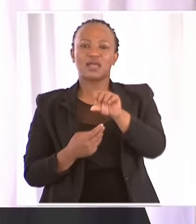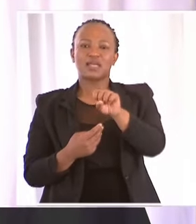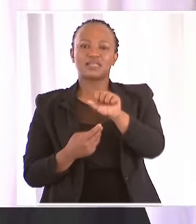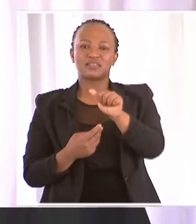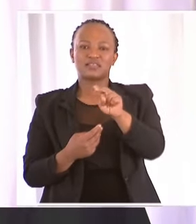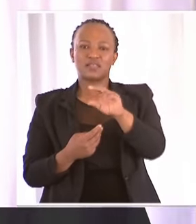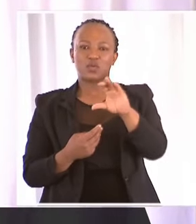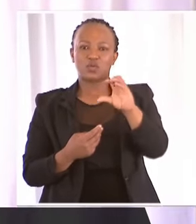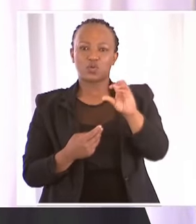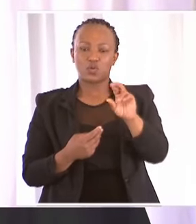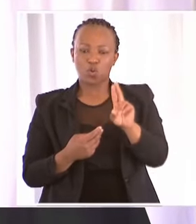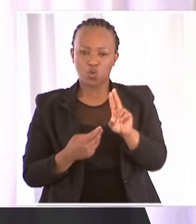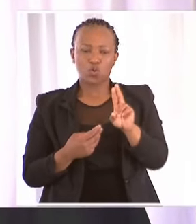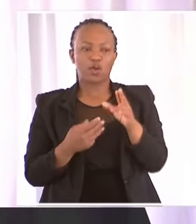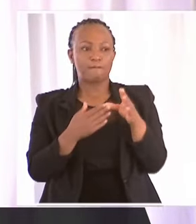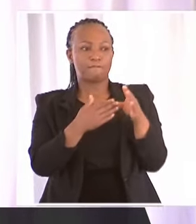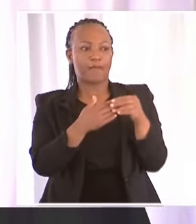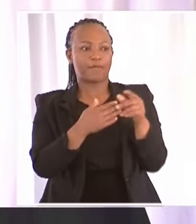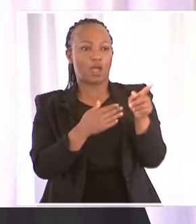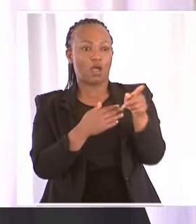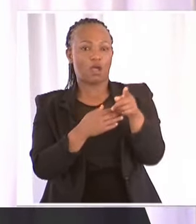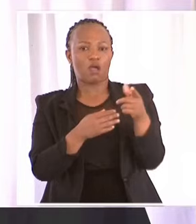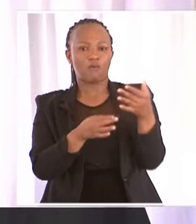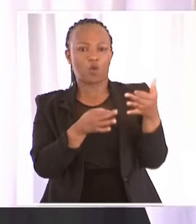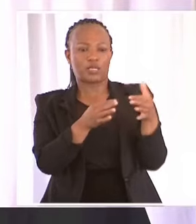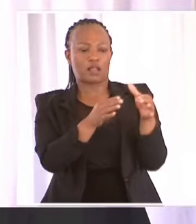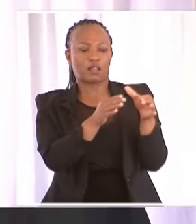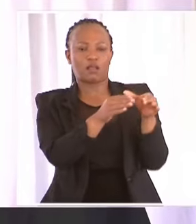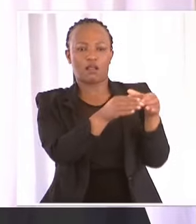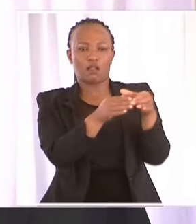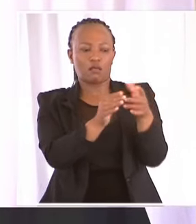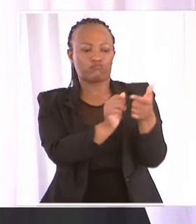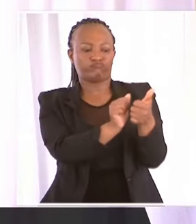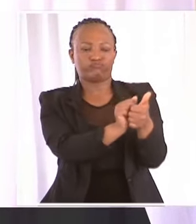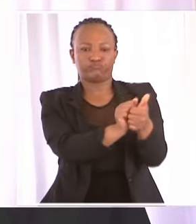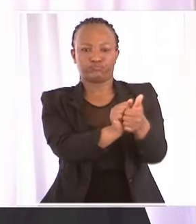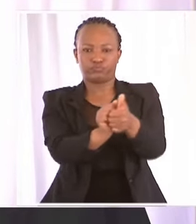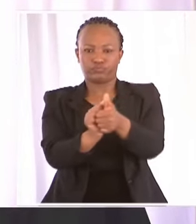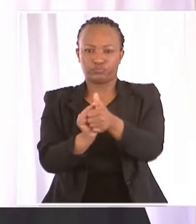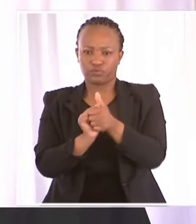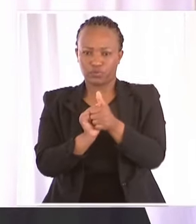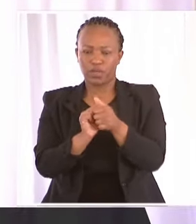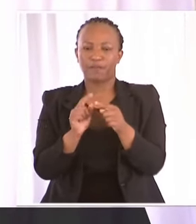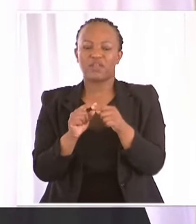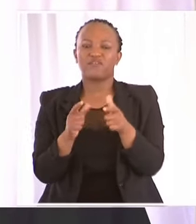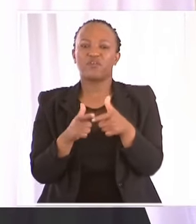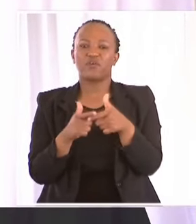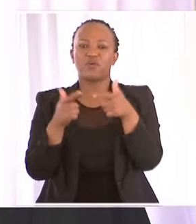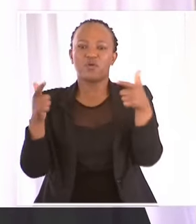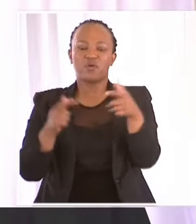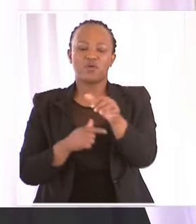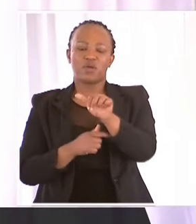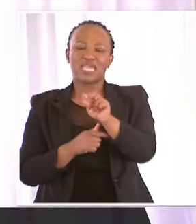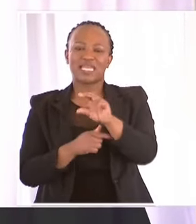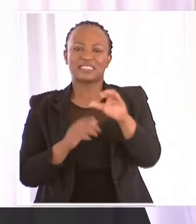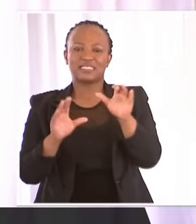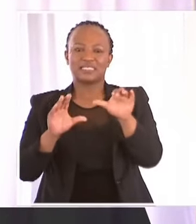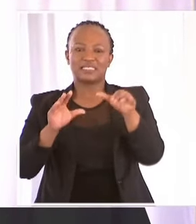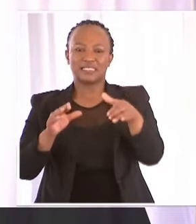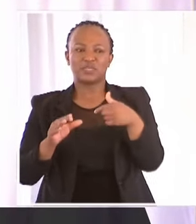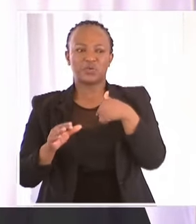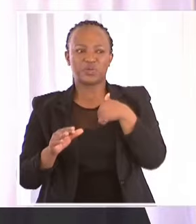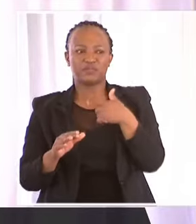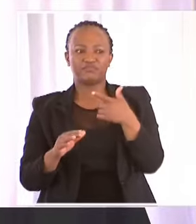partners. But it is also a sorrowful moment for the wider democratic movement. We have lost a